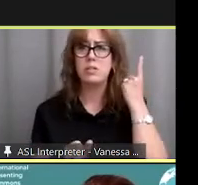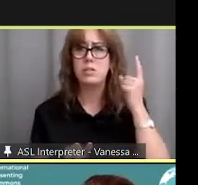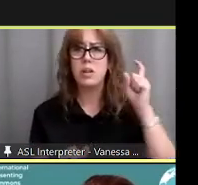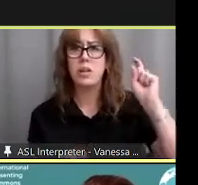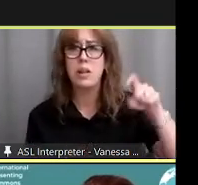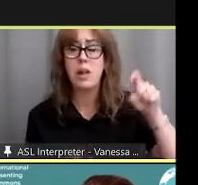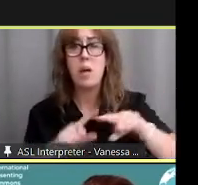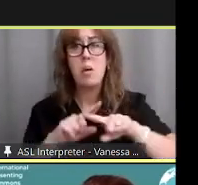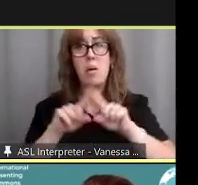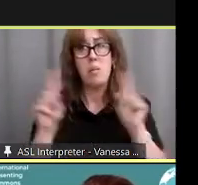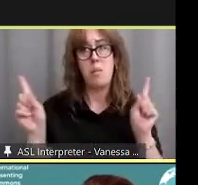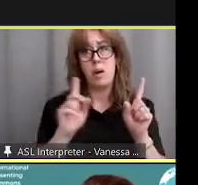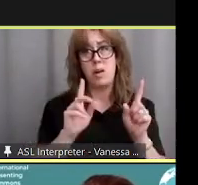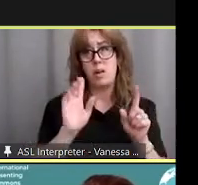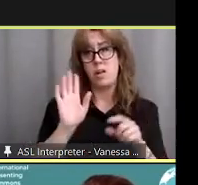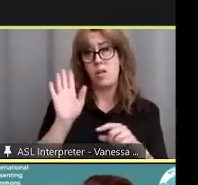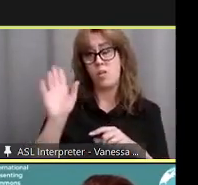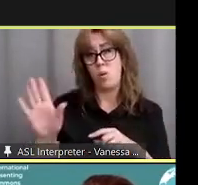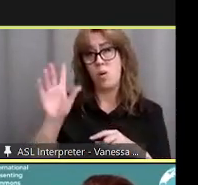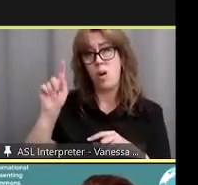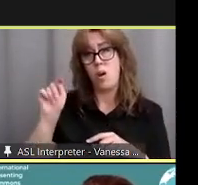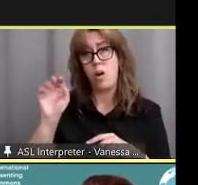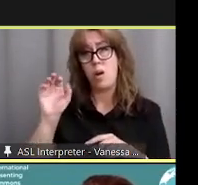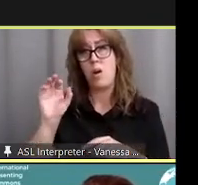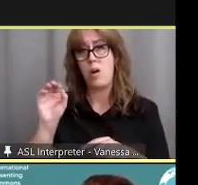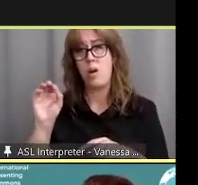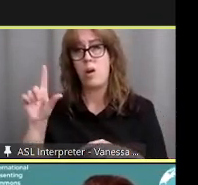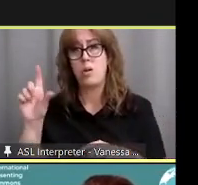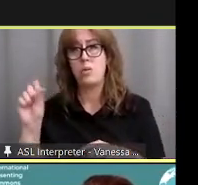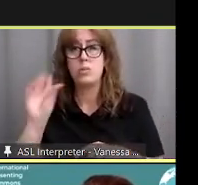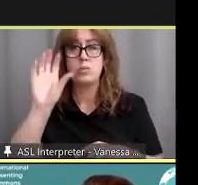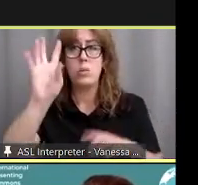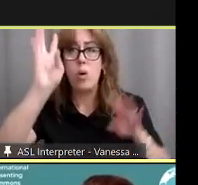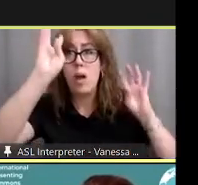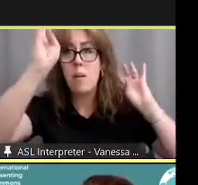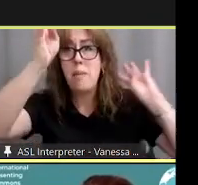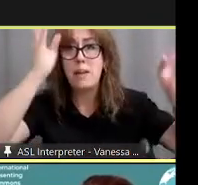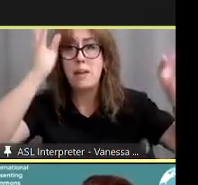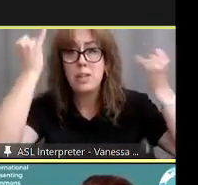tools of imagination to go around.